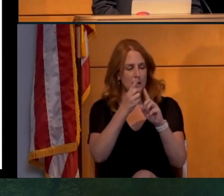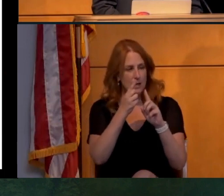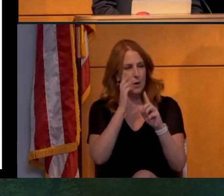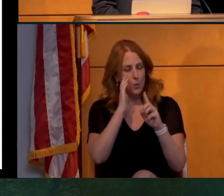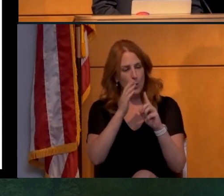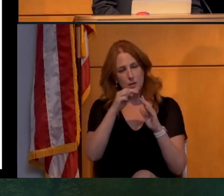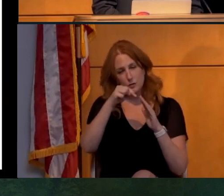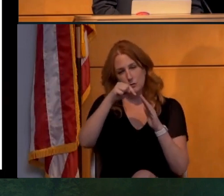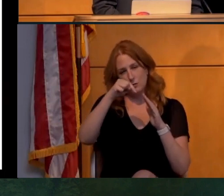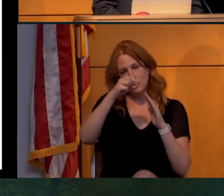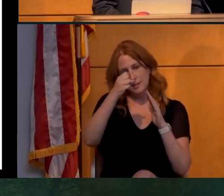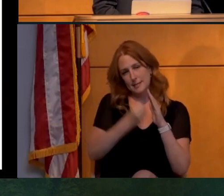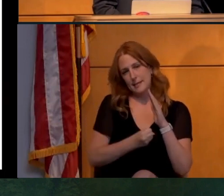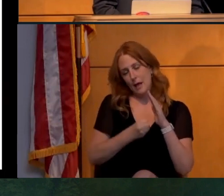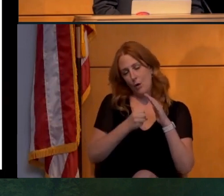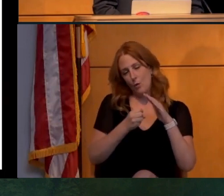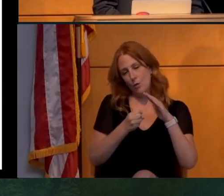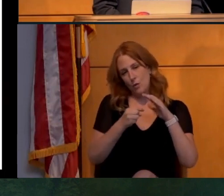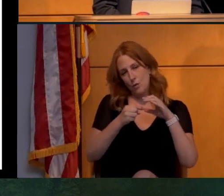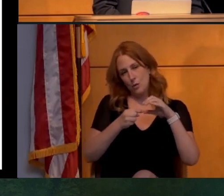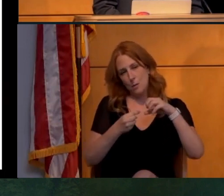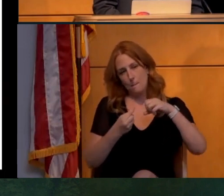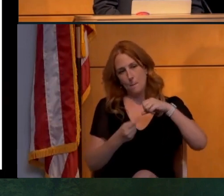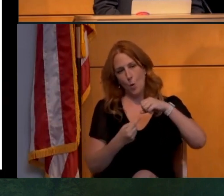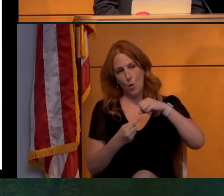a IM-1 Intuitive Machines